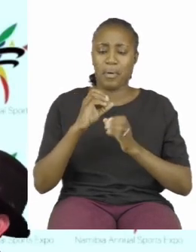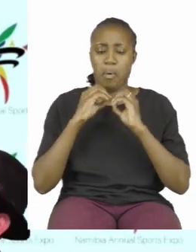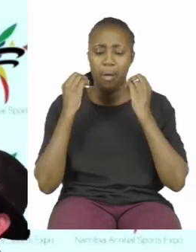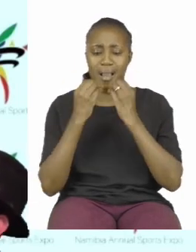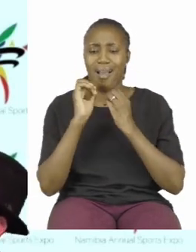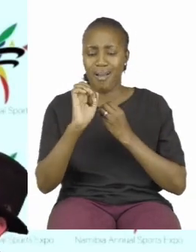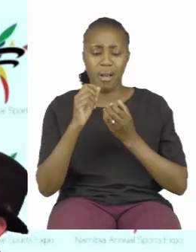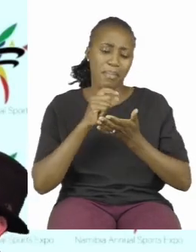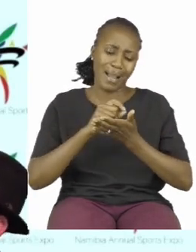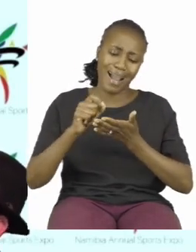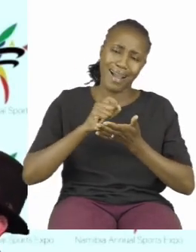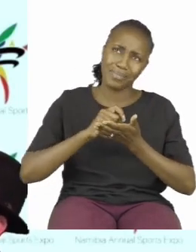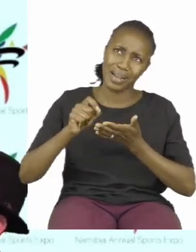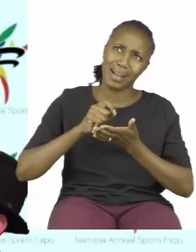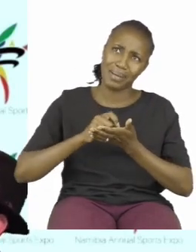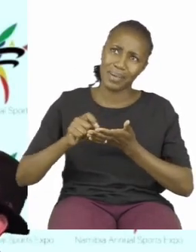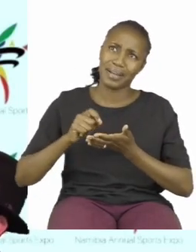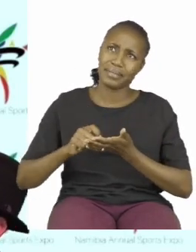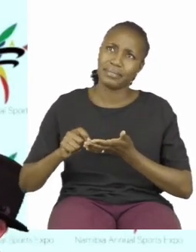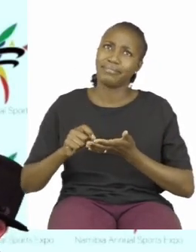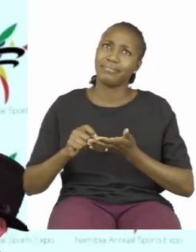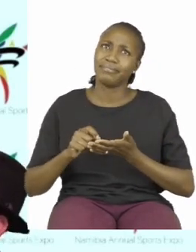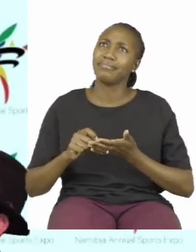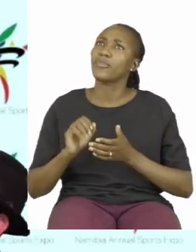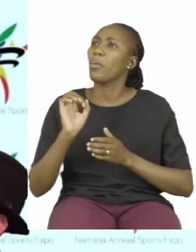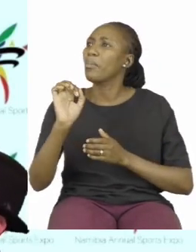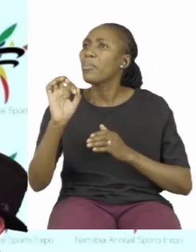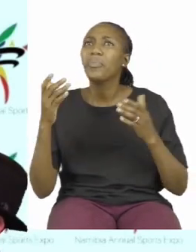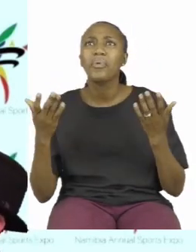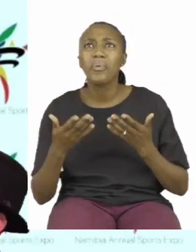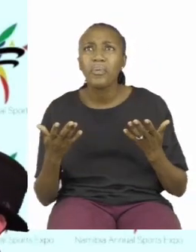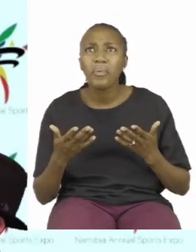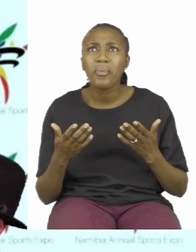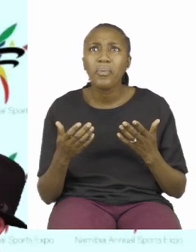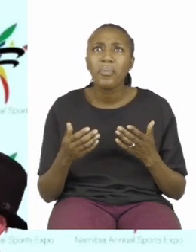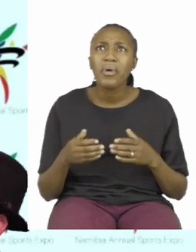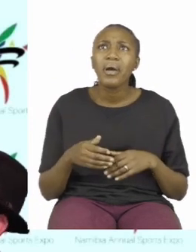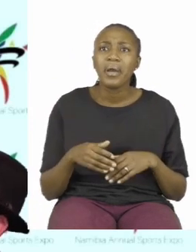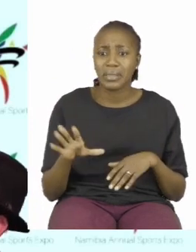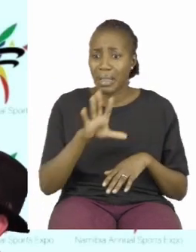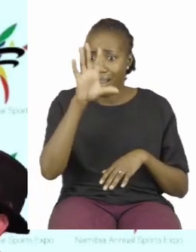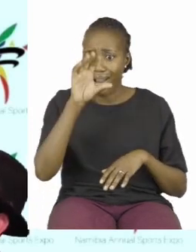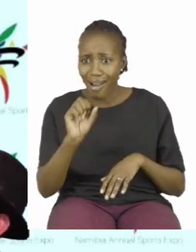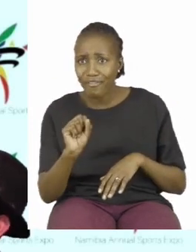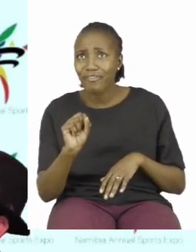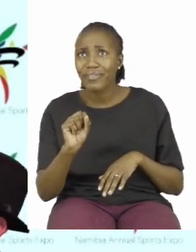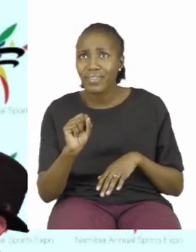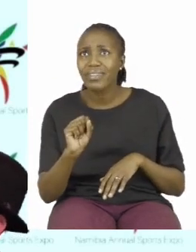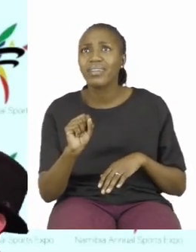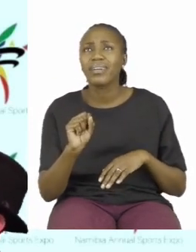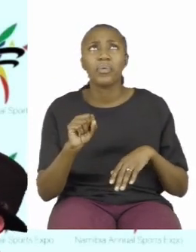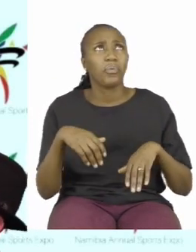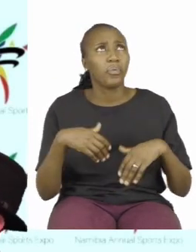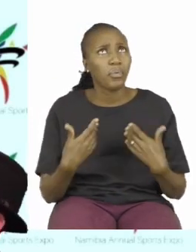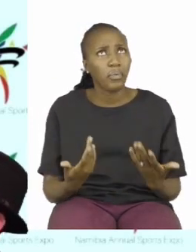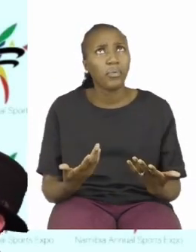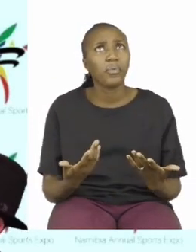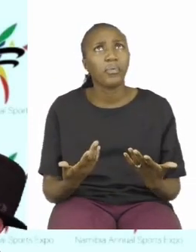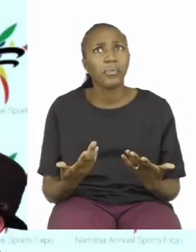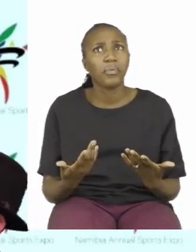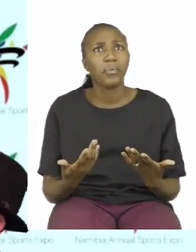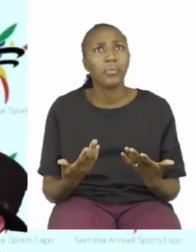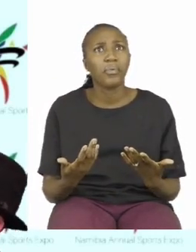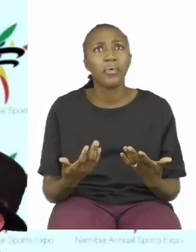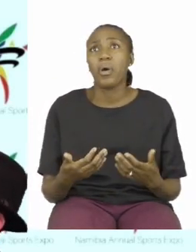organization? Who are you affiliated to, either locally, Africa level? Yes. And also to mainland,